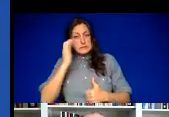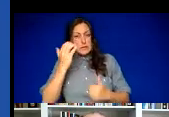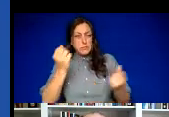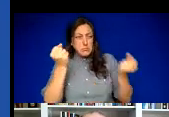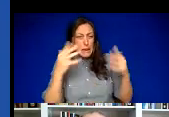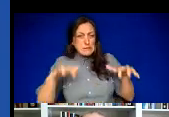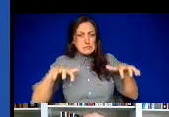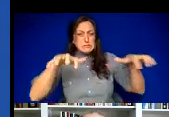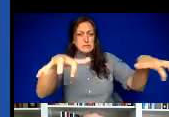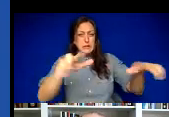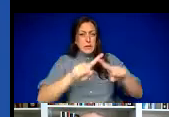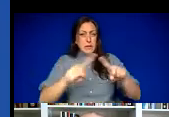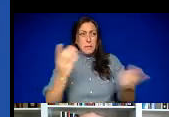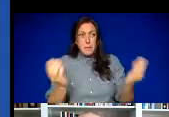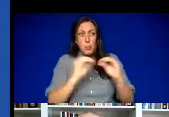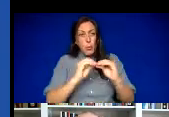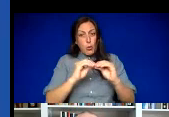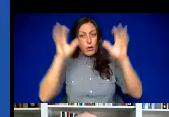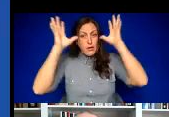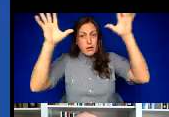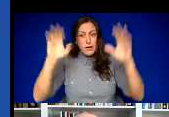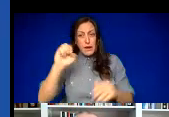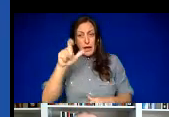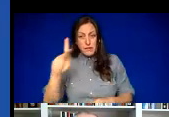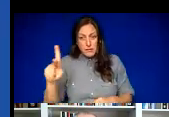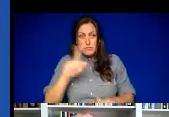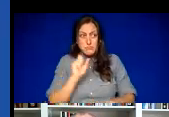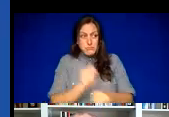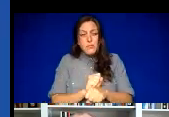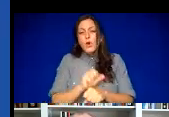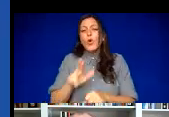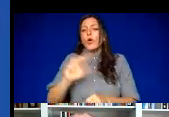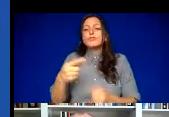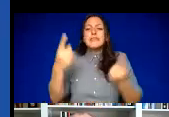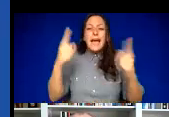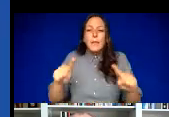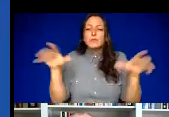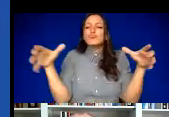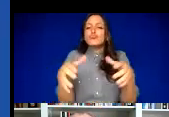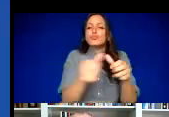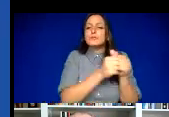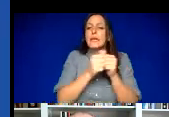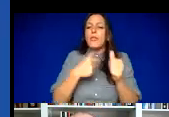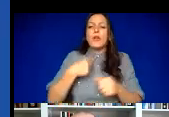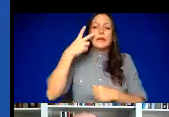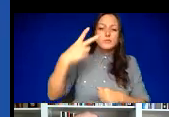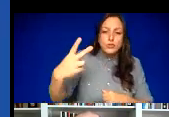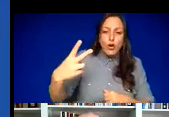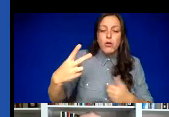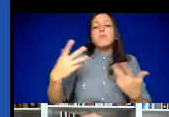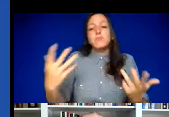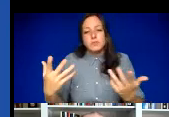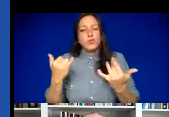well. So you have to do more research, and that's what's happening now at this ACIP. They'll meet again in a